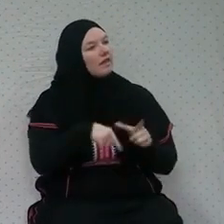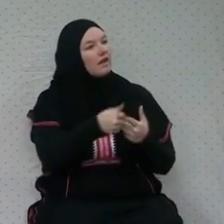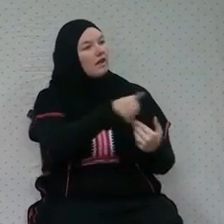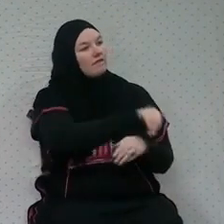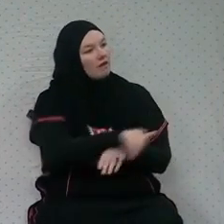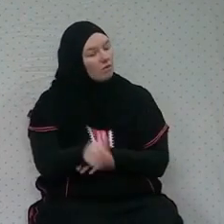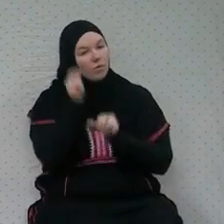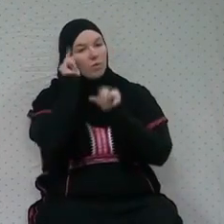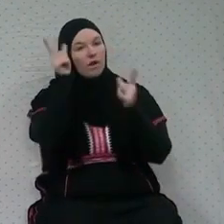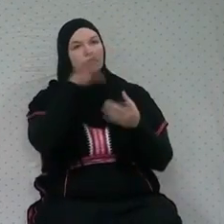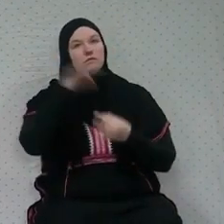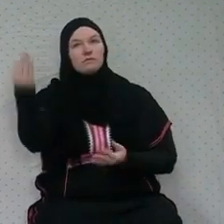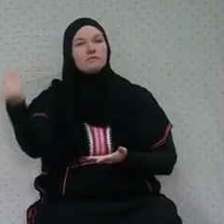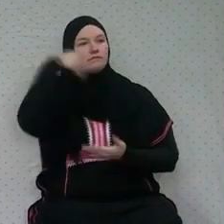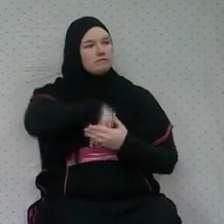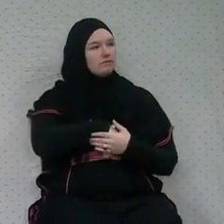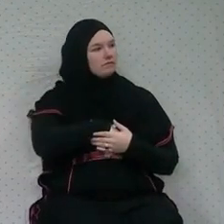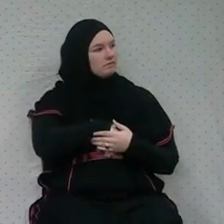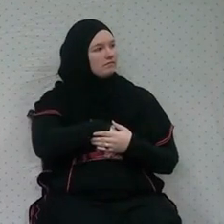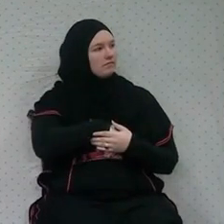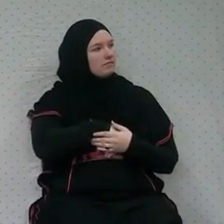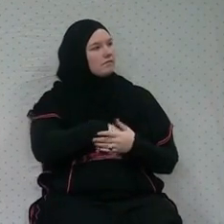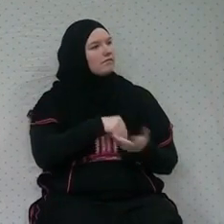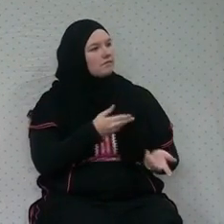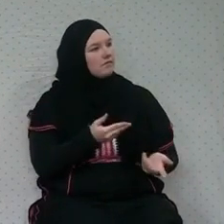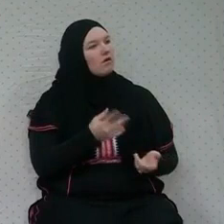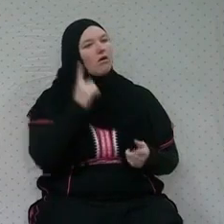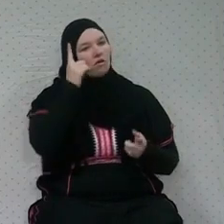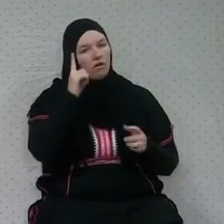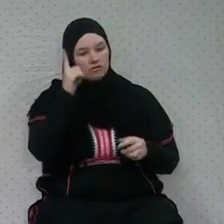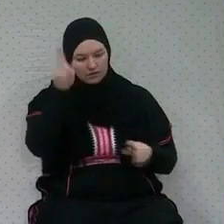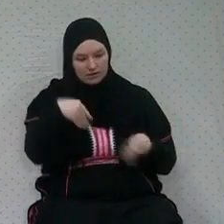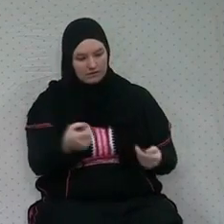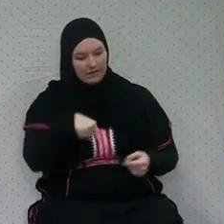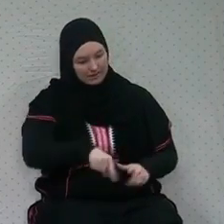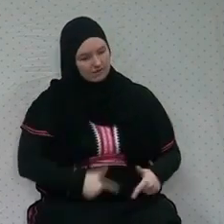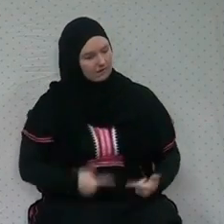And it only happens once a day. So Allah gives us this life in